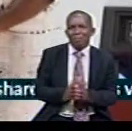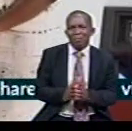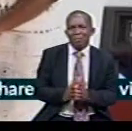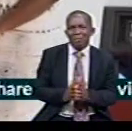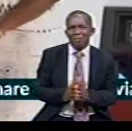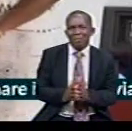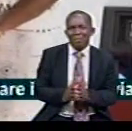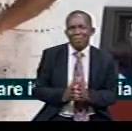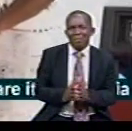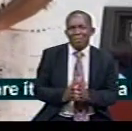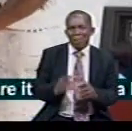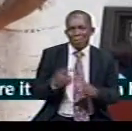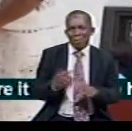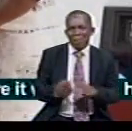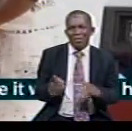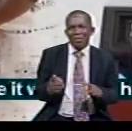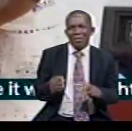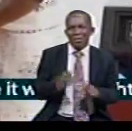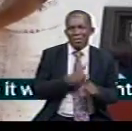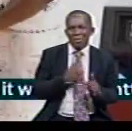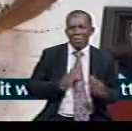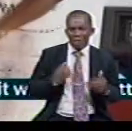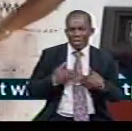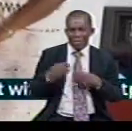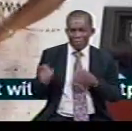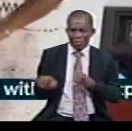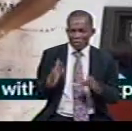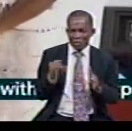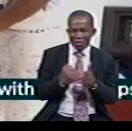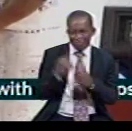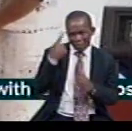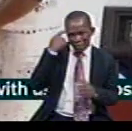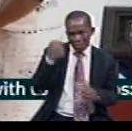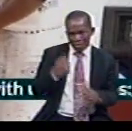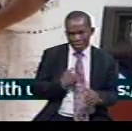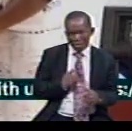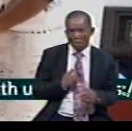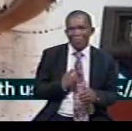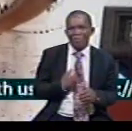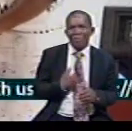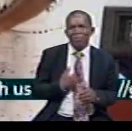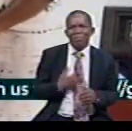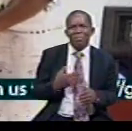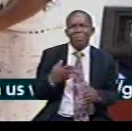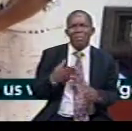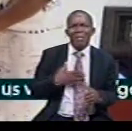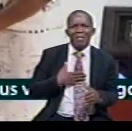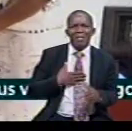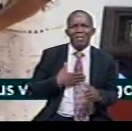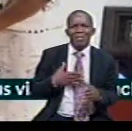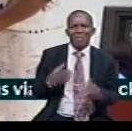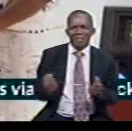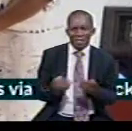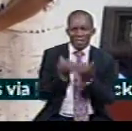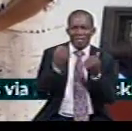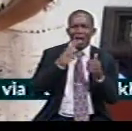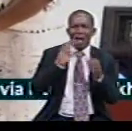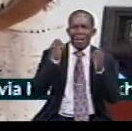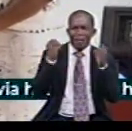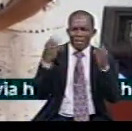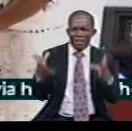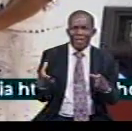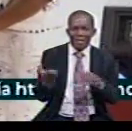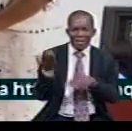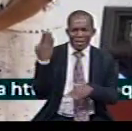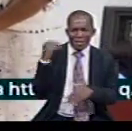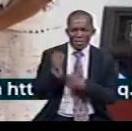But the Lord has done it for me. In fact, my challenges are a lot. Last year, before the year ended, I